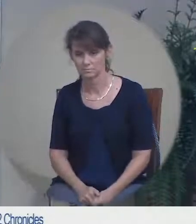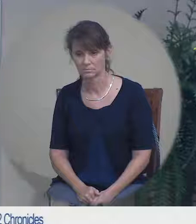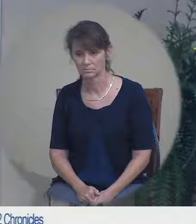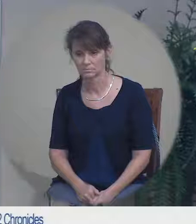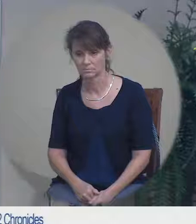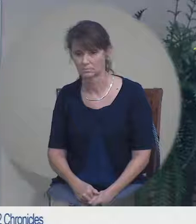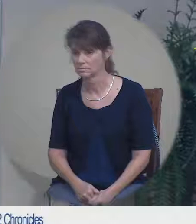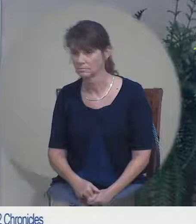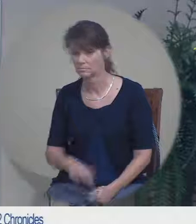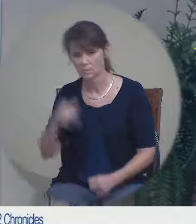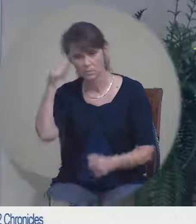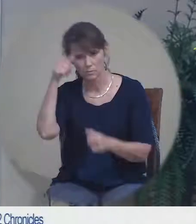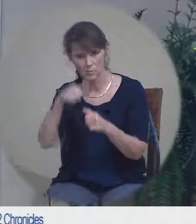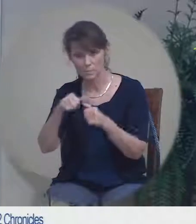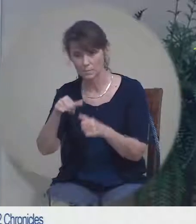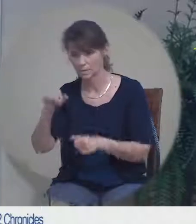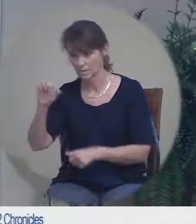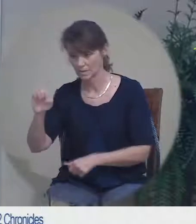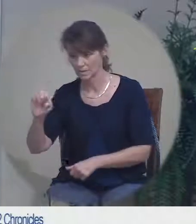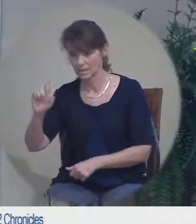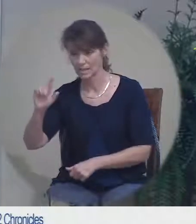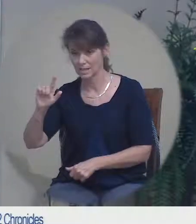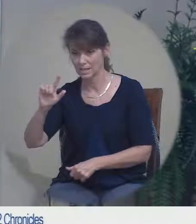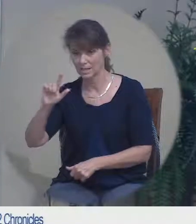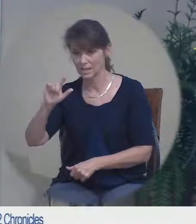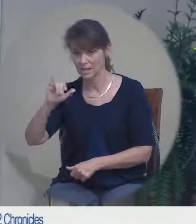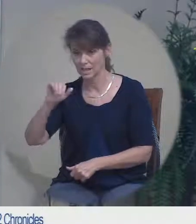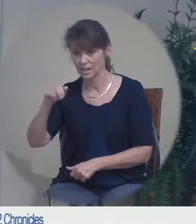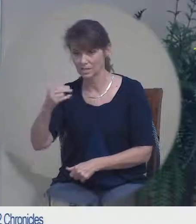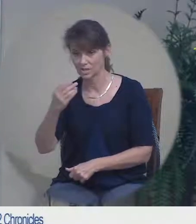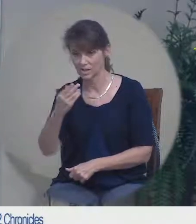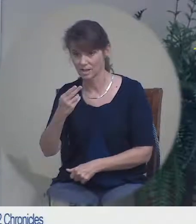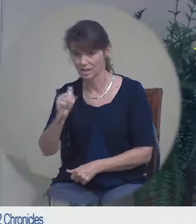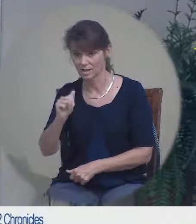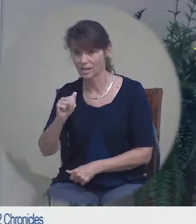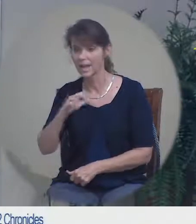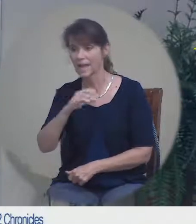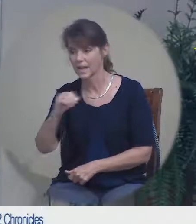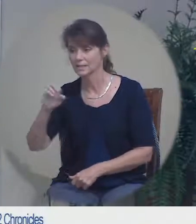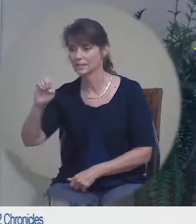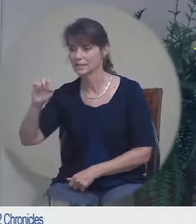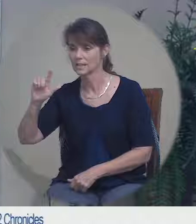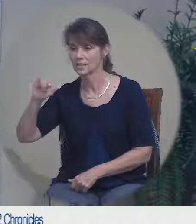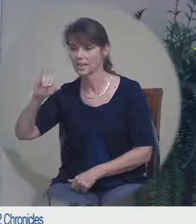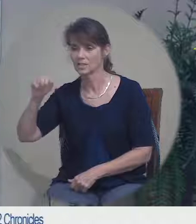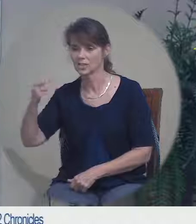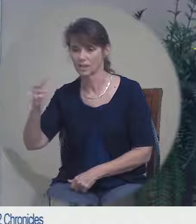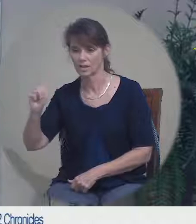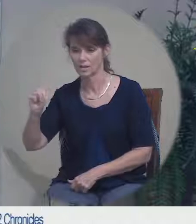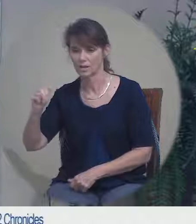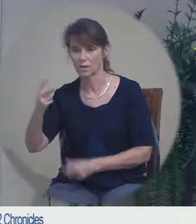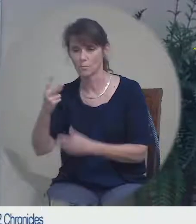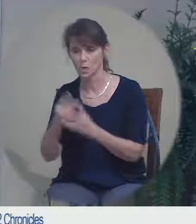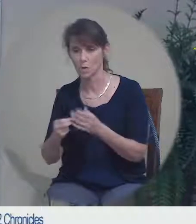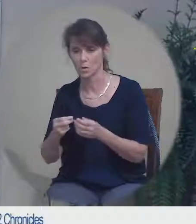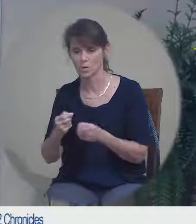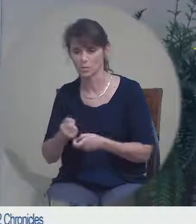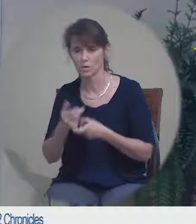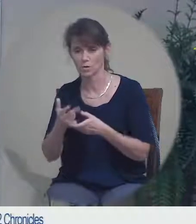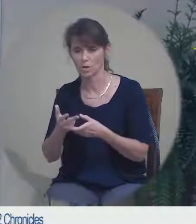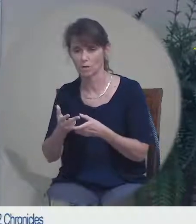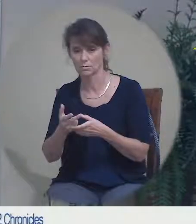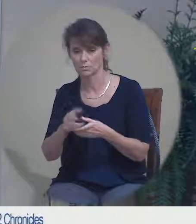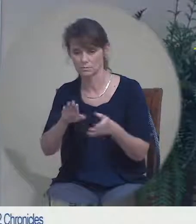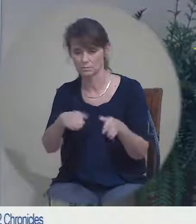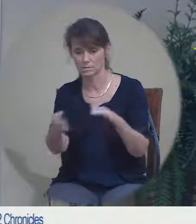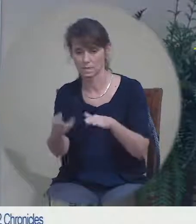Elisha in his death, just by being touched or bringing life to people. And that just points to the